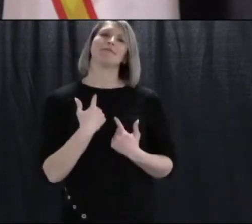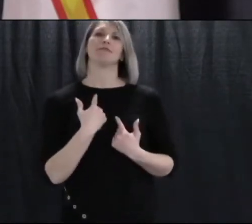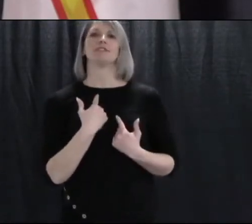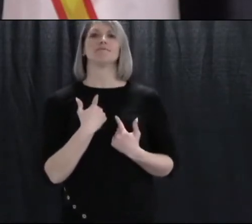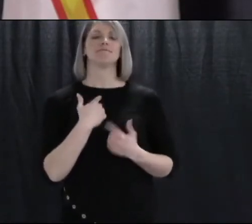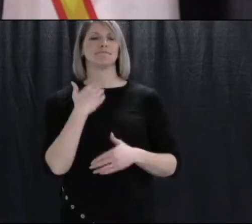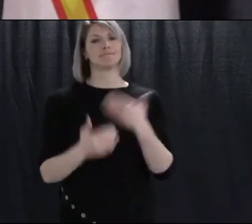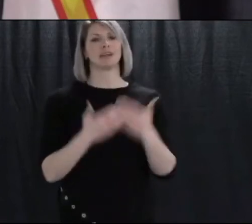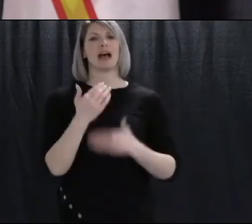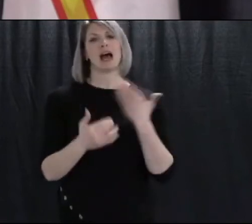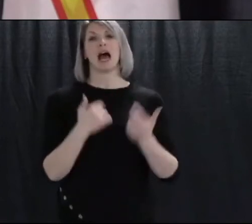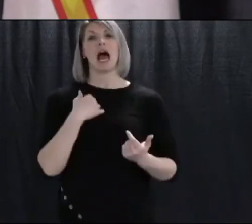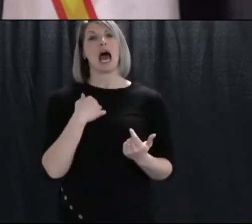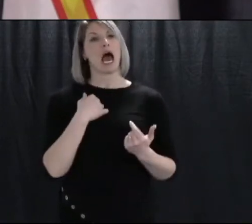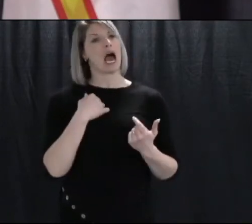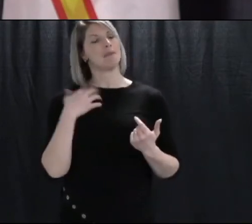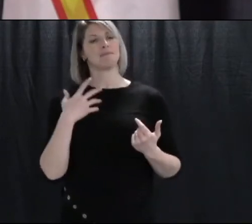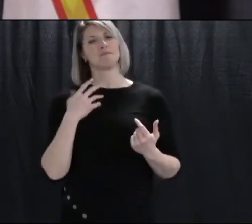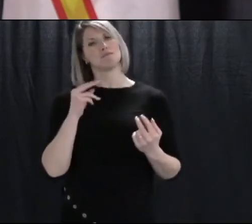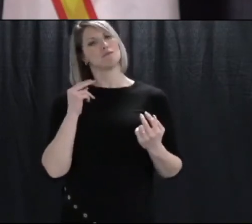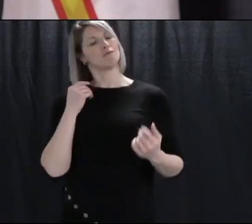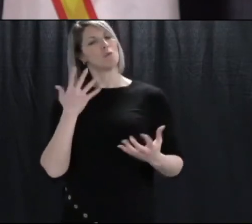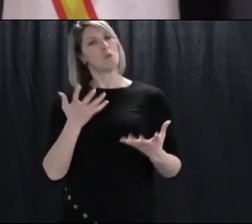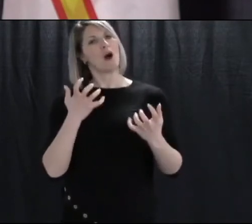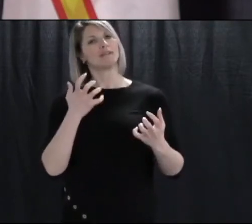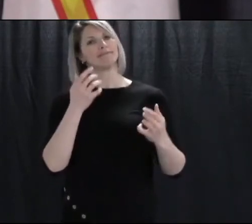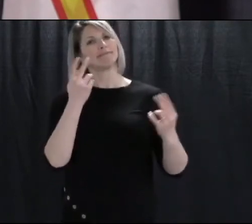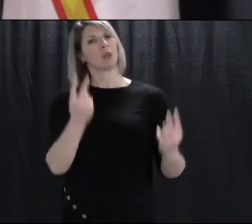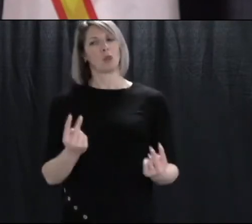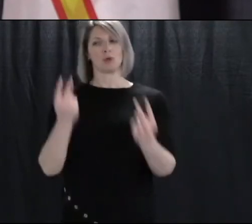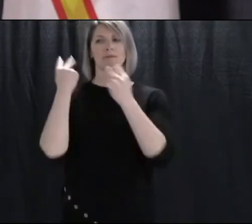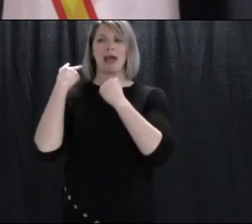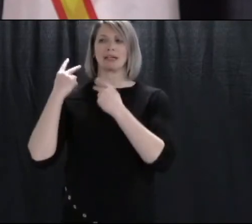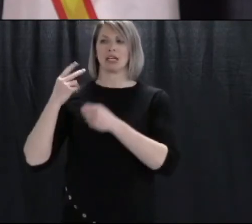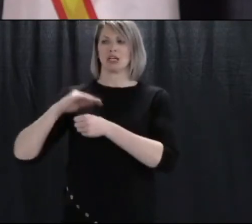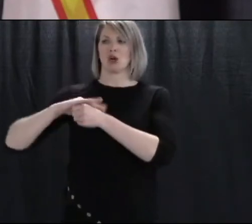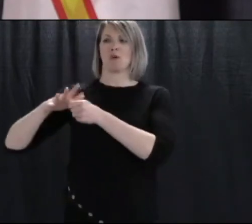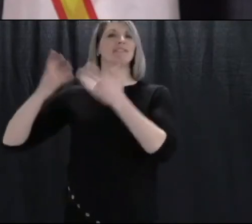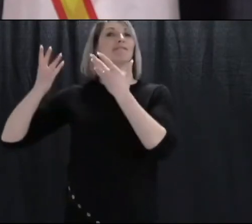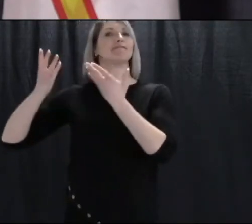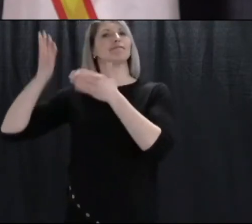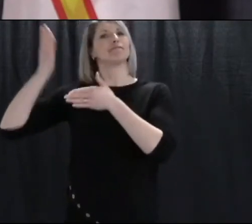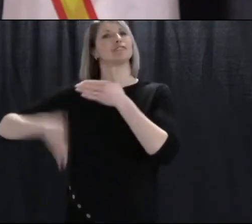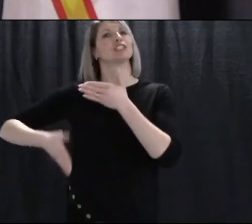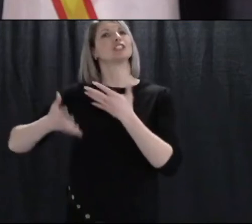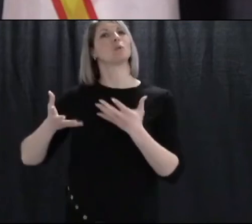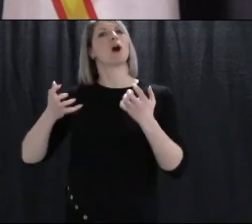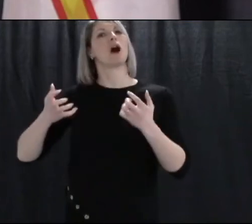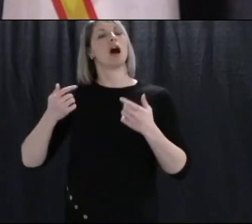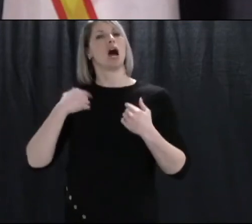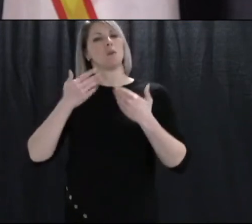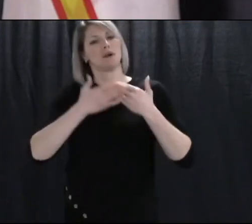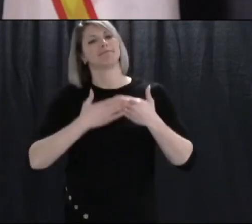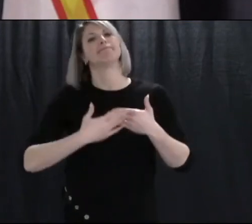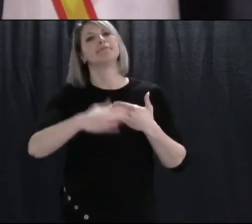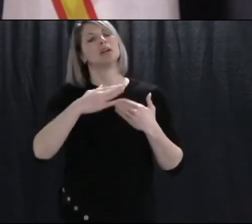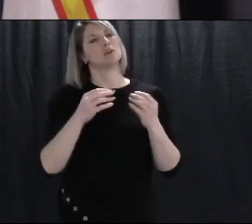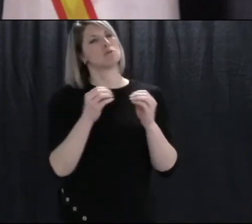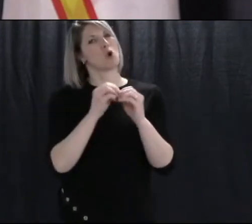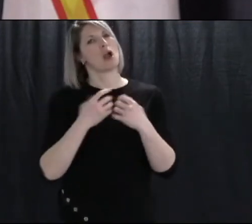looking forward to getting COVID-19 behind us as a province and getting, us in a situation to become healthier as residents